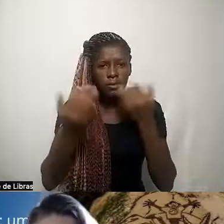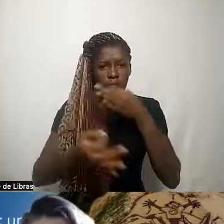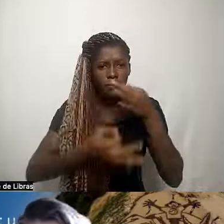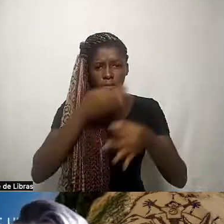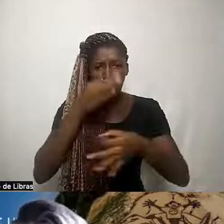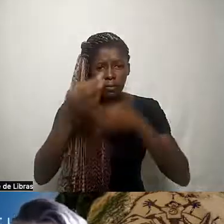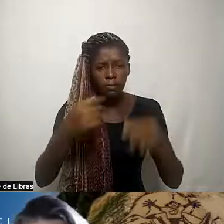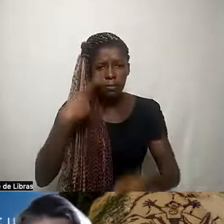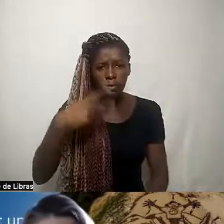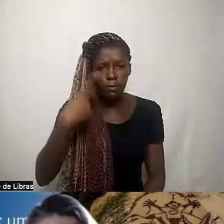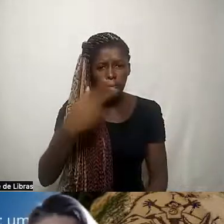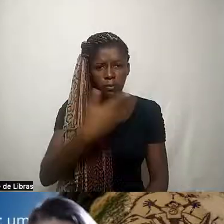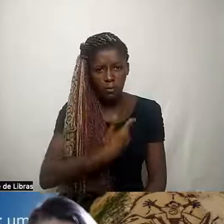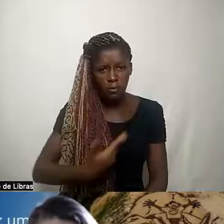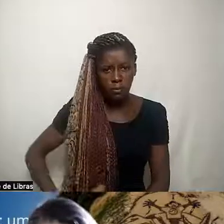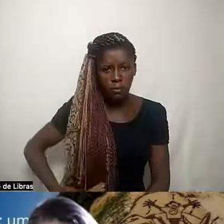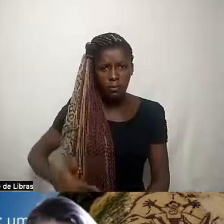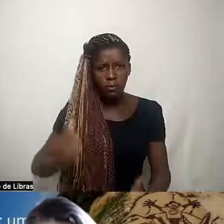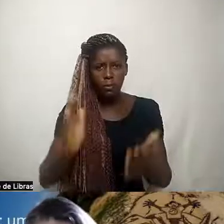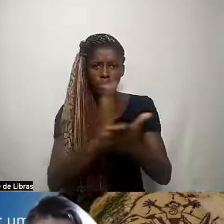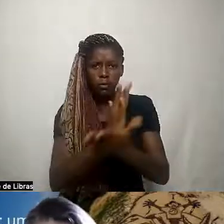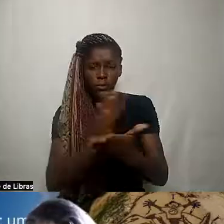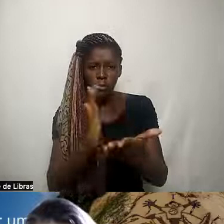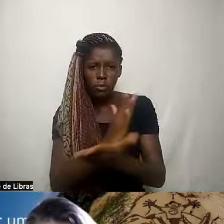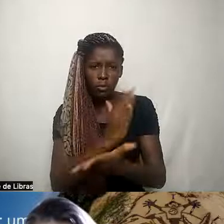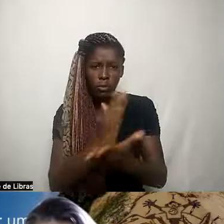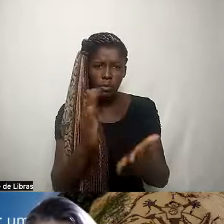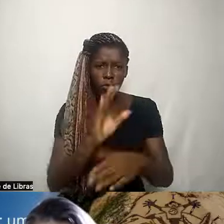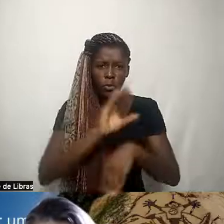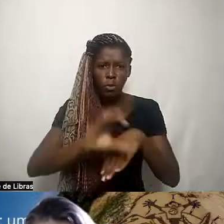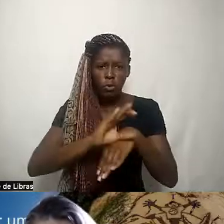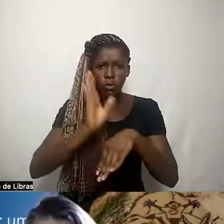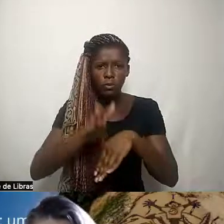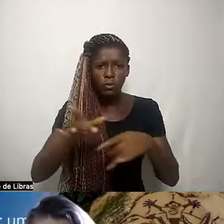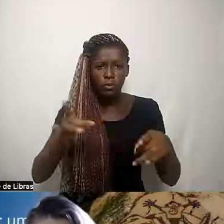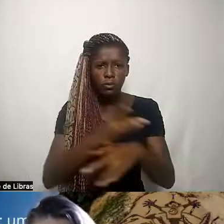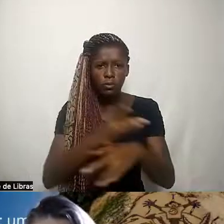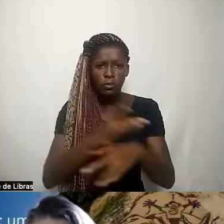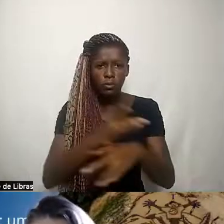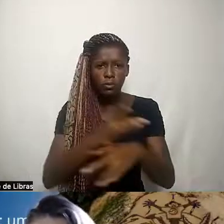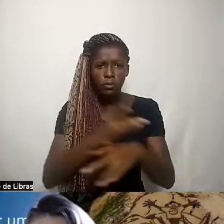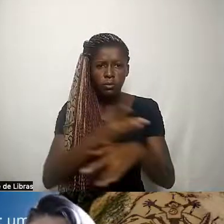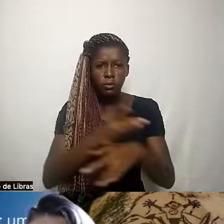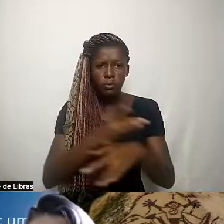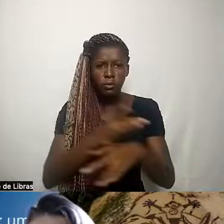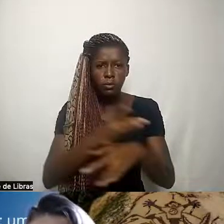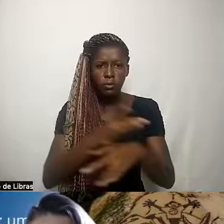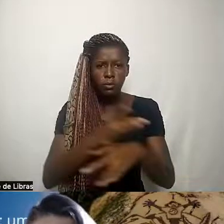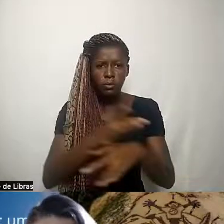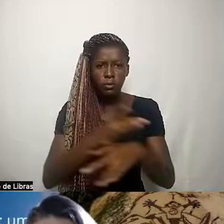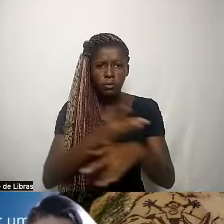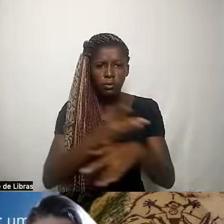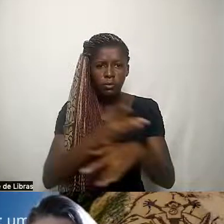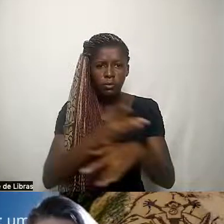surveys about how predetermined groups see marine conservation.